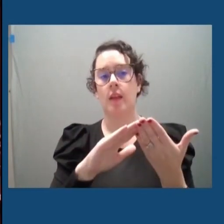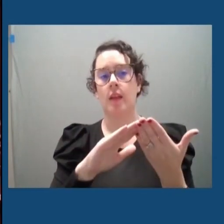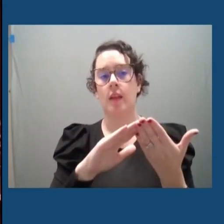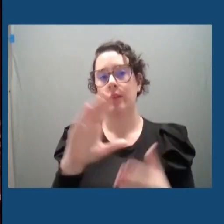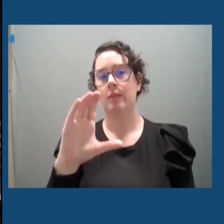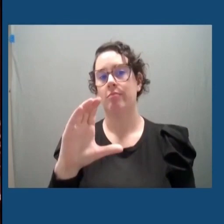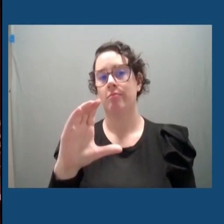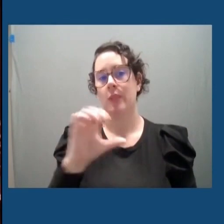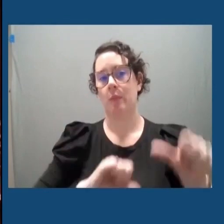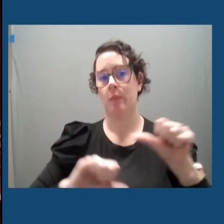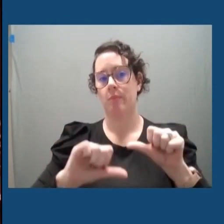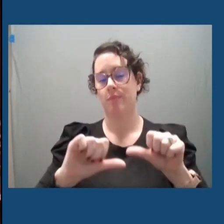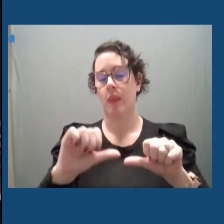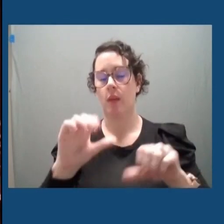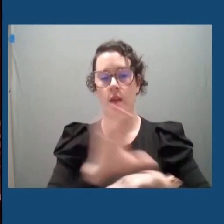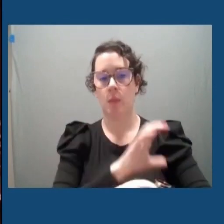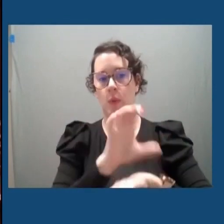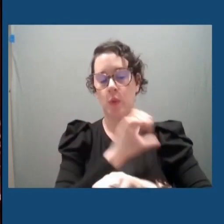Holiday,